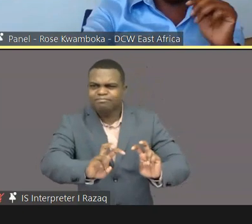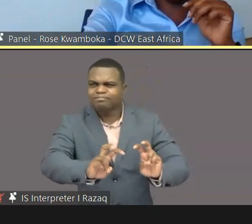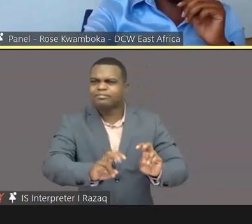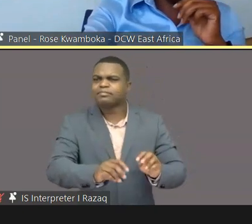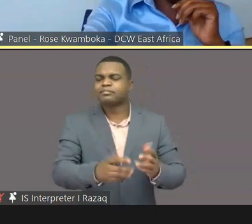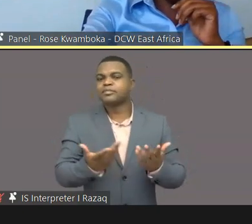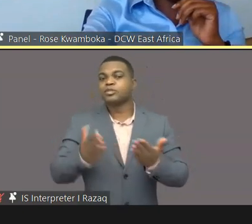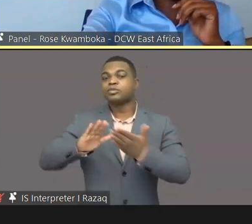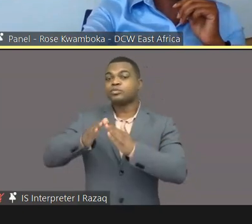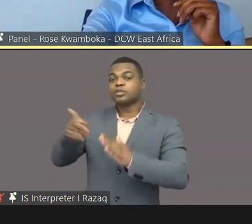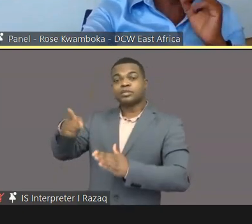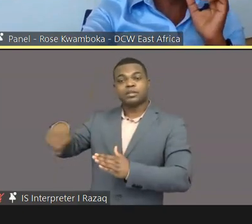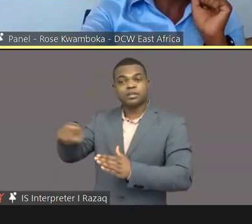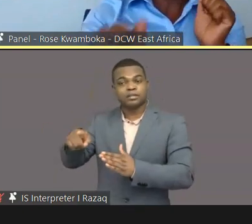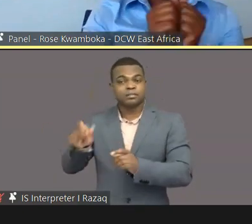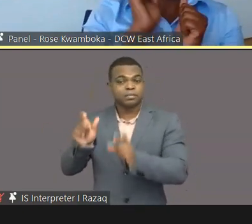and maintain them.